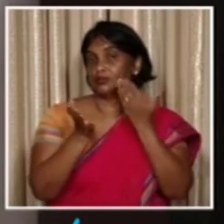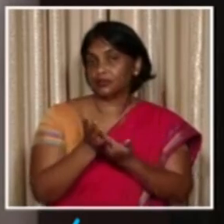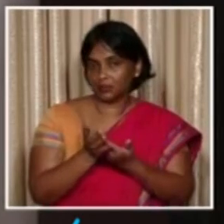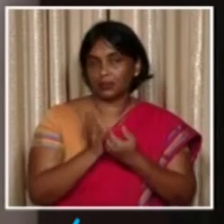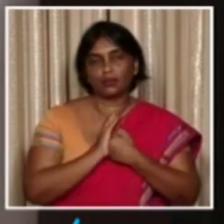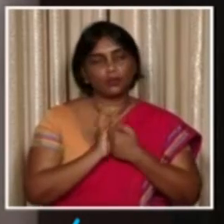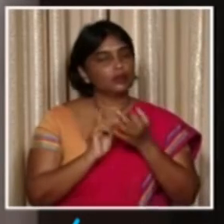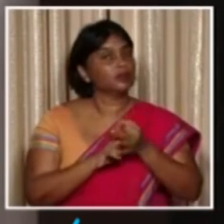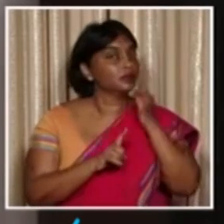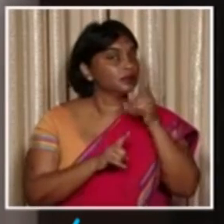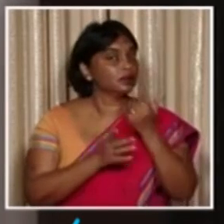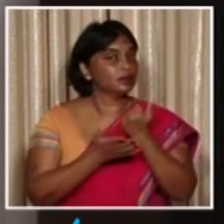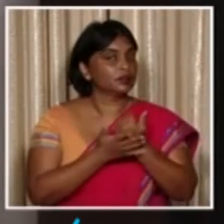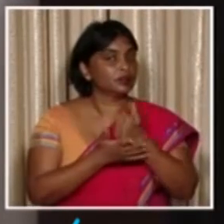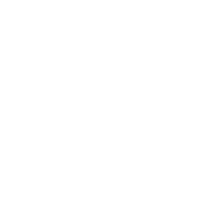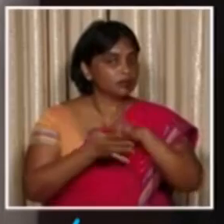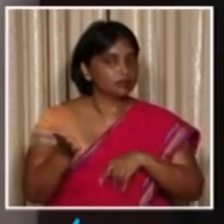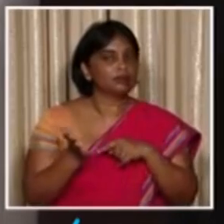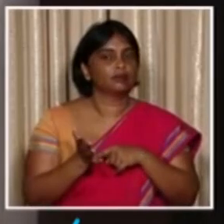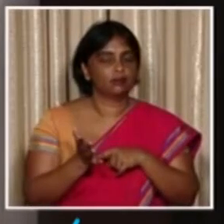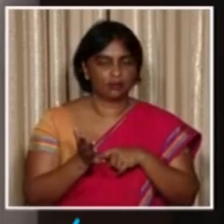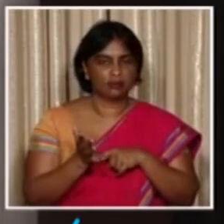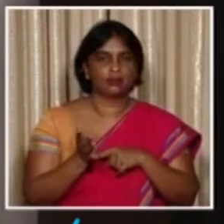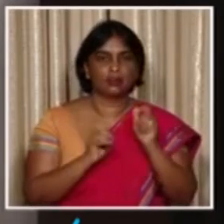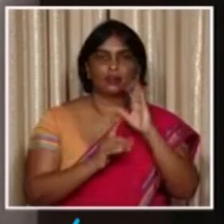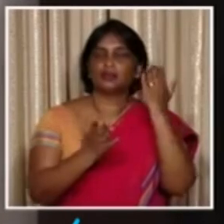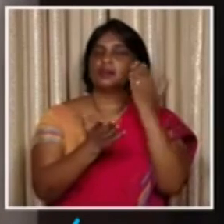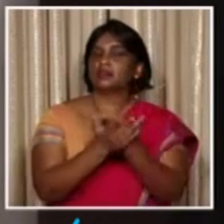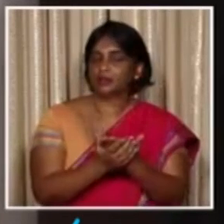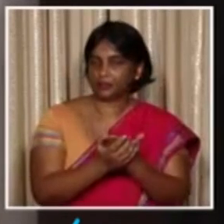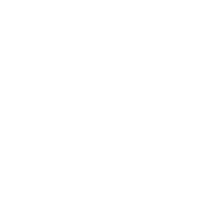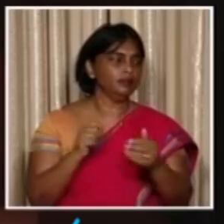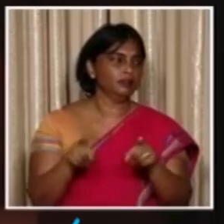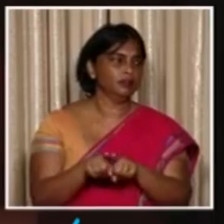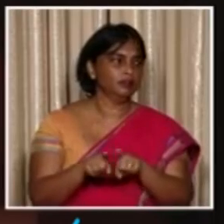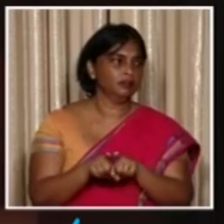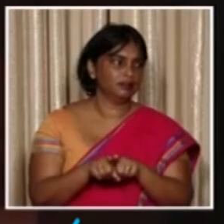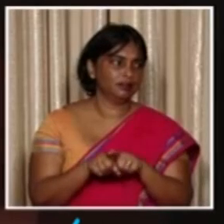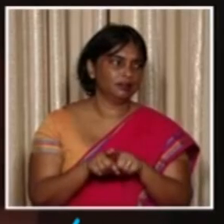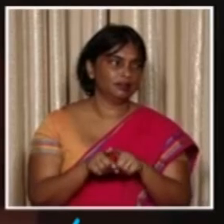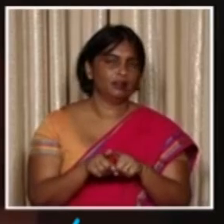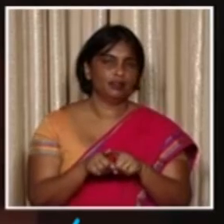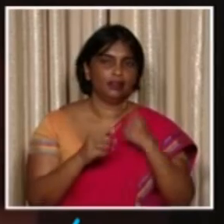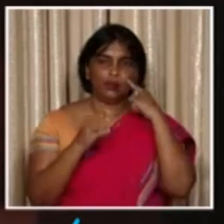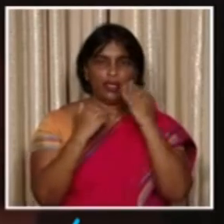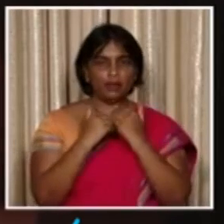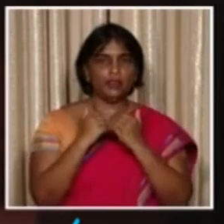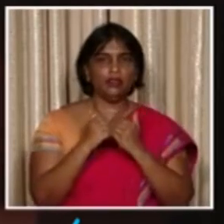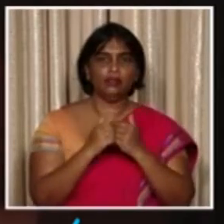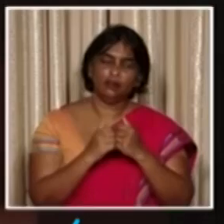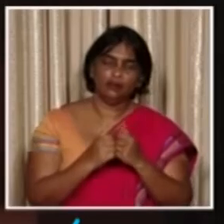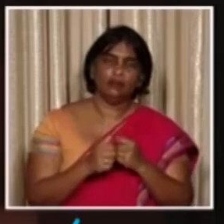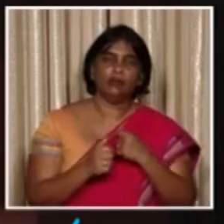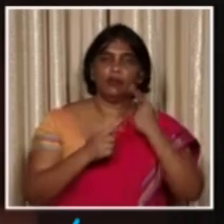I second the proposal. I am submitting the letter sent by the Catholic Committee for Justice to the President. The Cardinal and all other fathers and bishops are